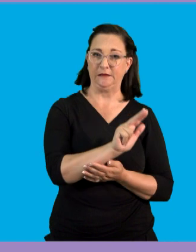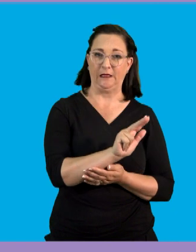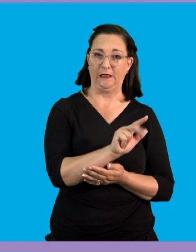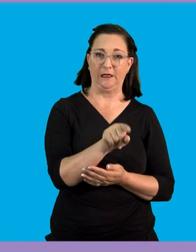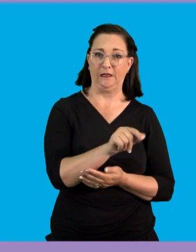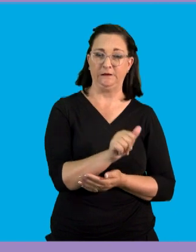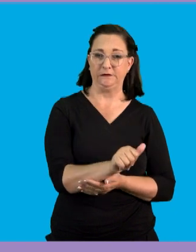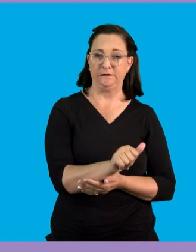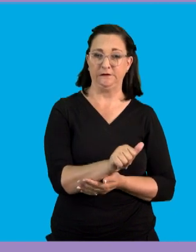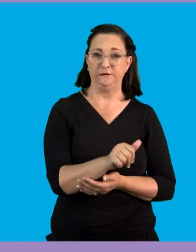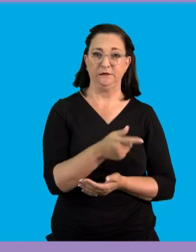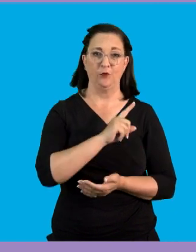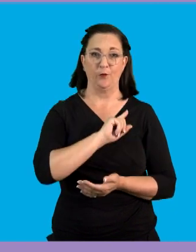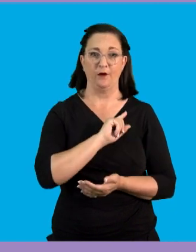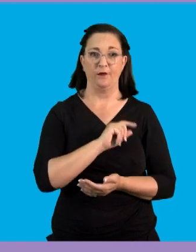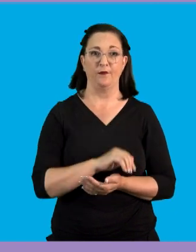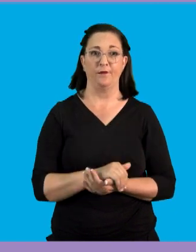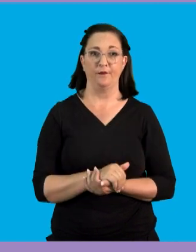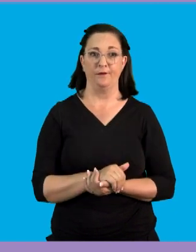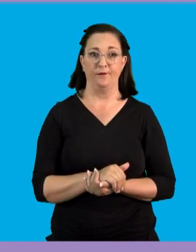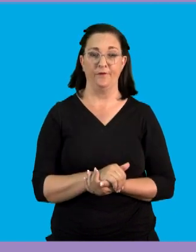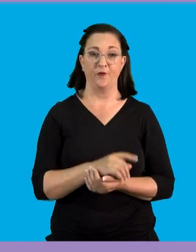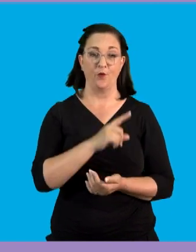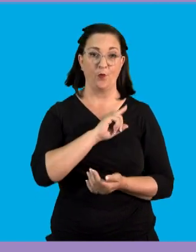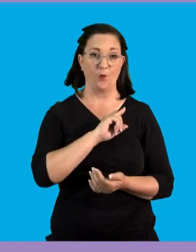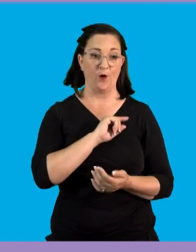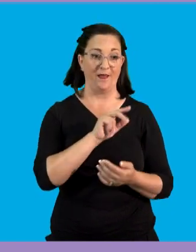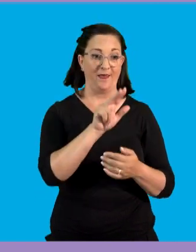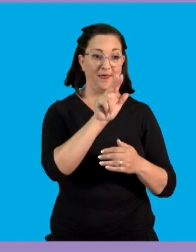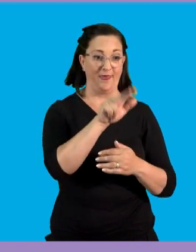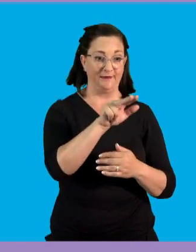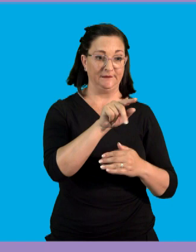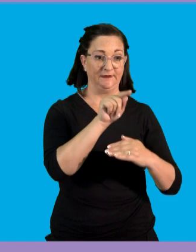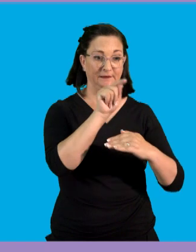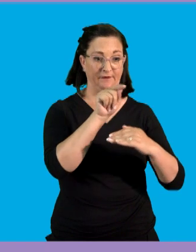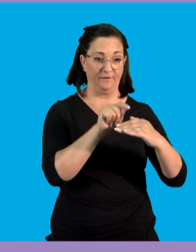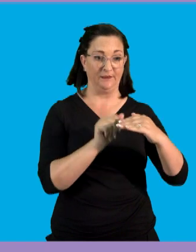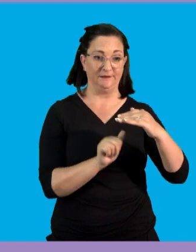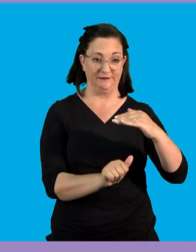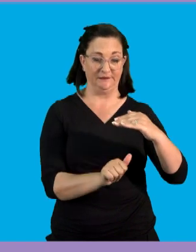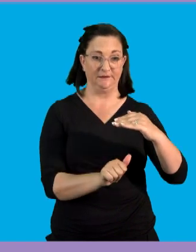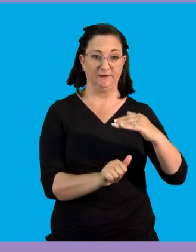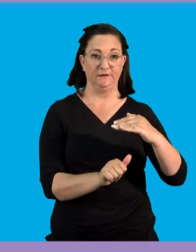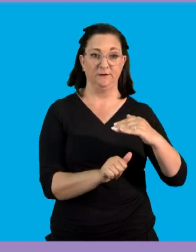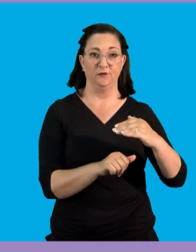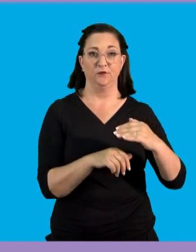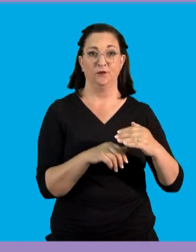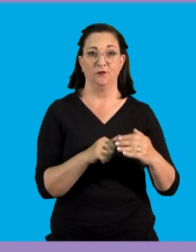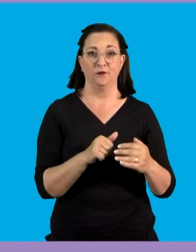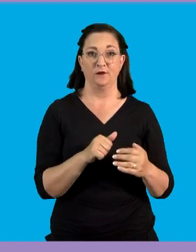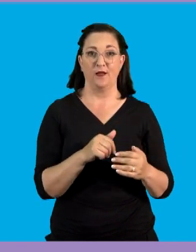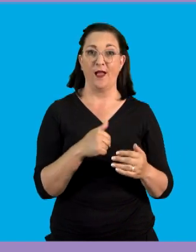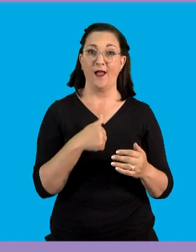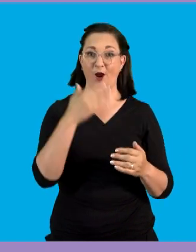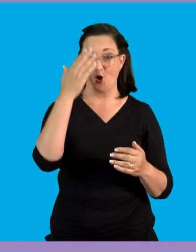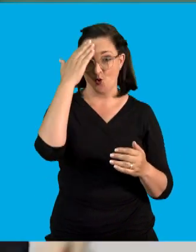Why am I saying 18/6? Because I know that if I say 18 divided by 6, or I know